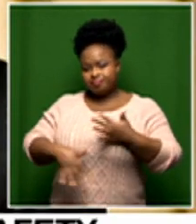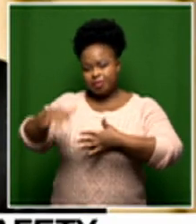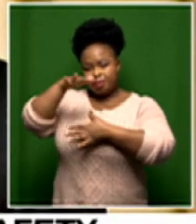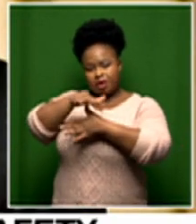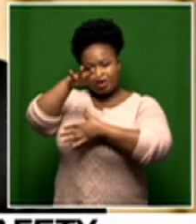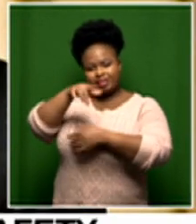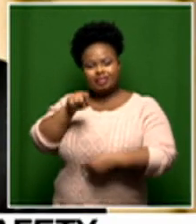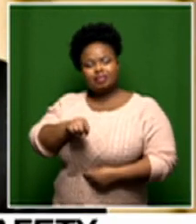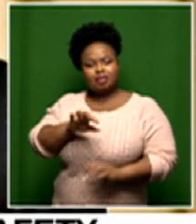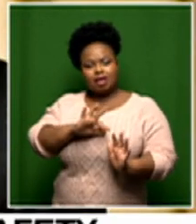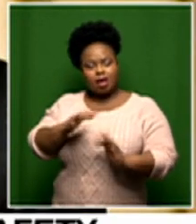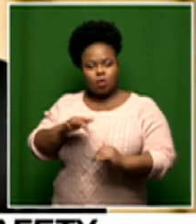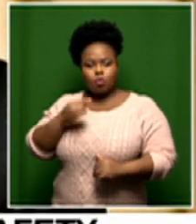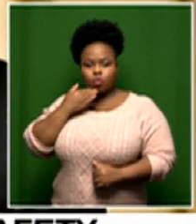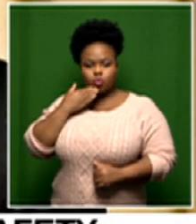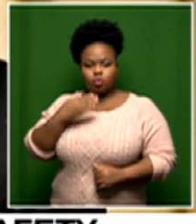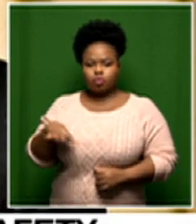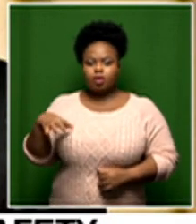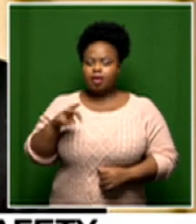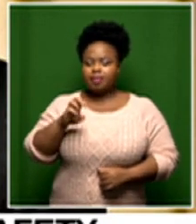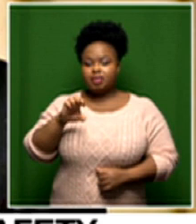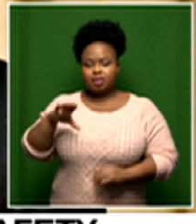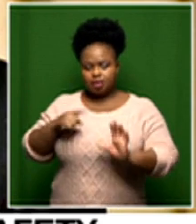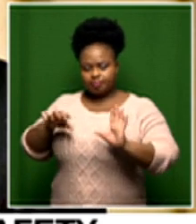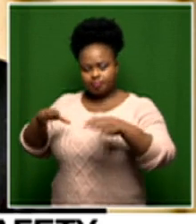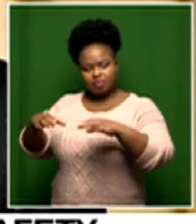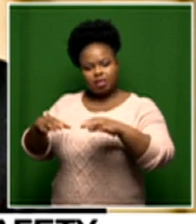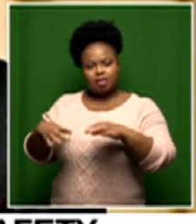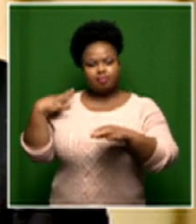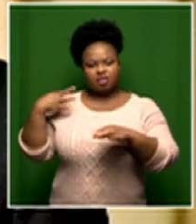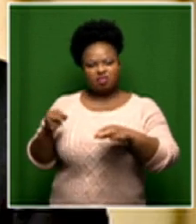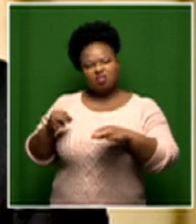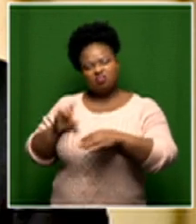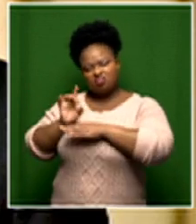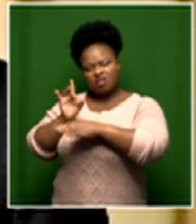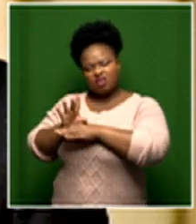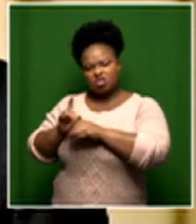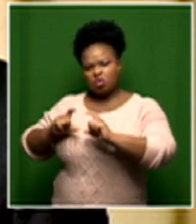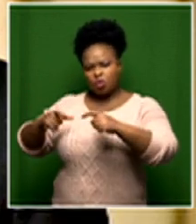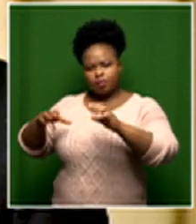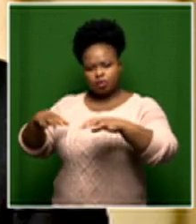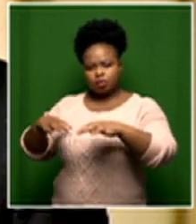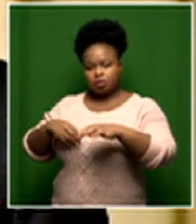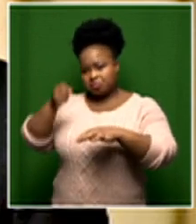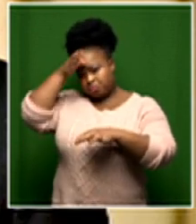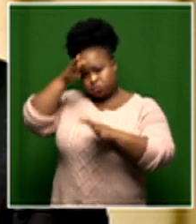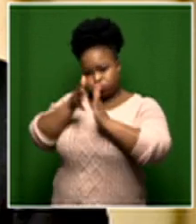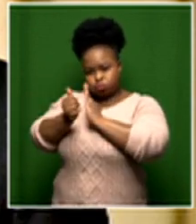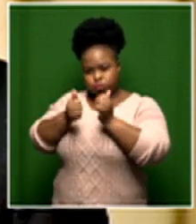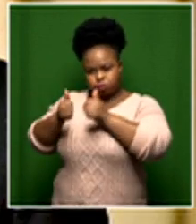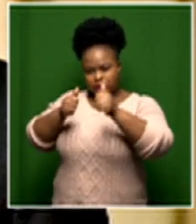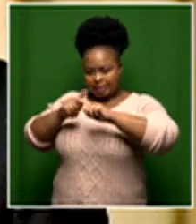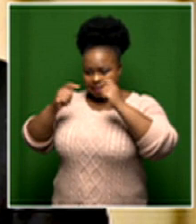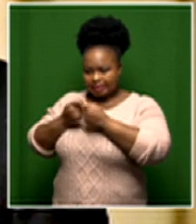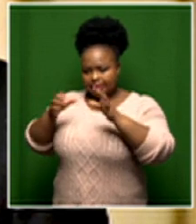worked upon by the Ministerial Advisory Committee. Those are the team of experts who are saying we must